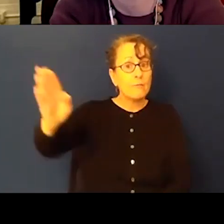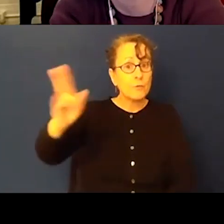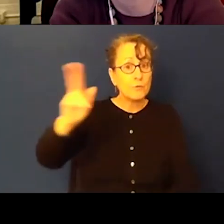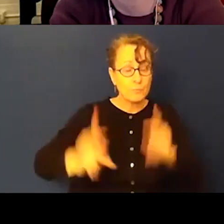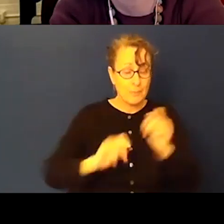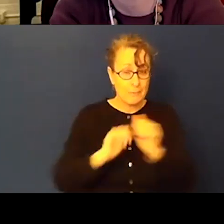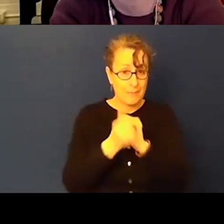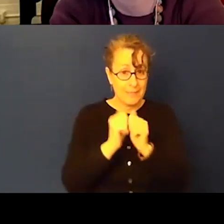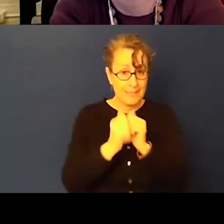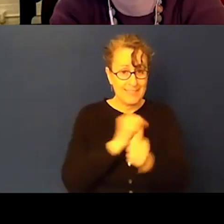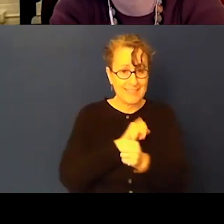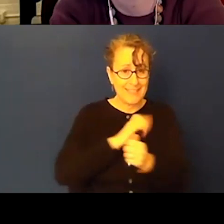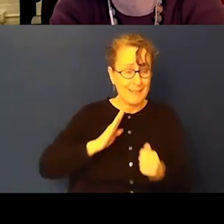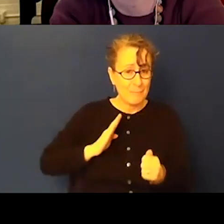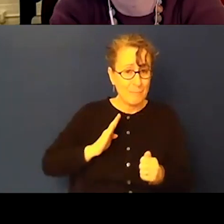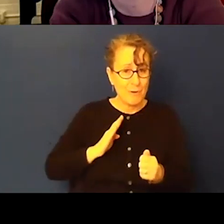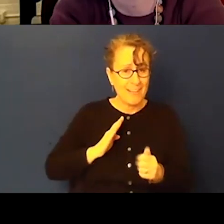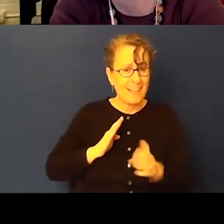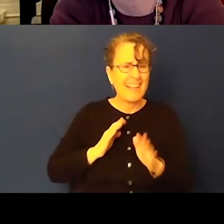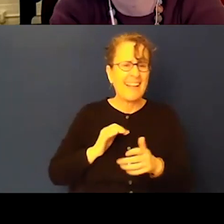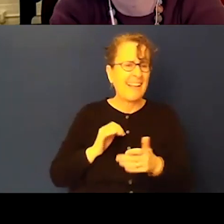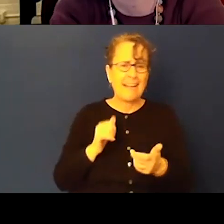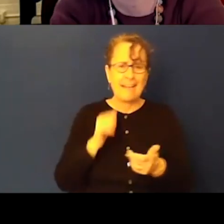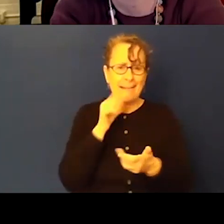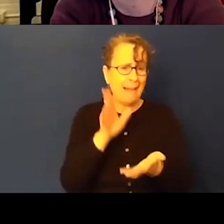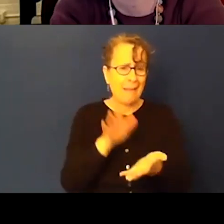want to abuse the dependent care stipend.